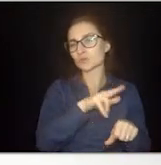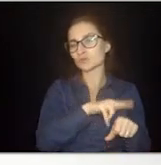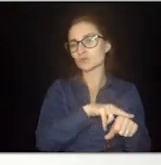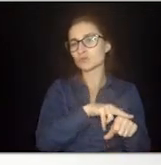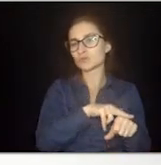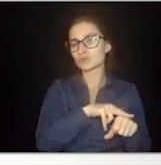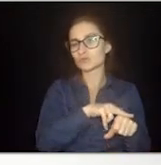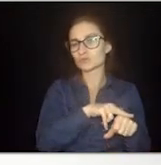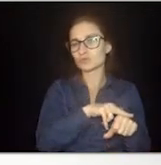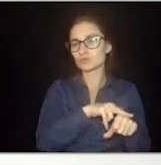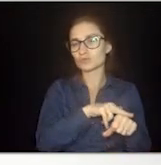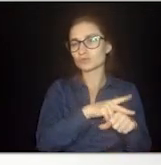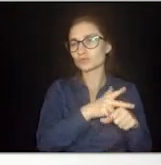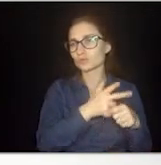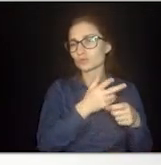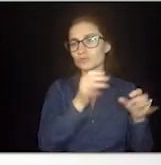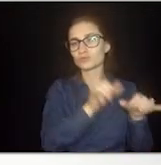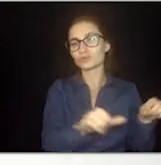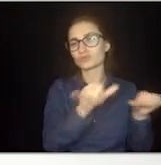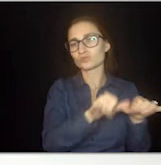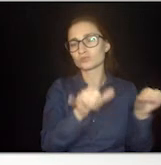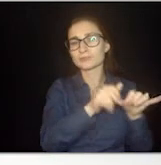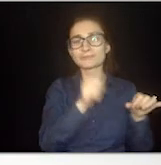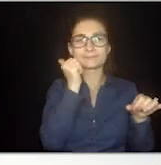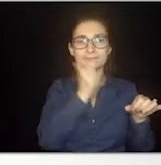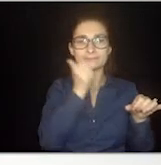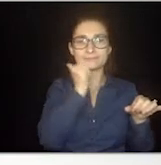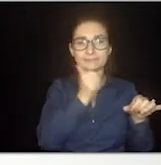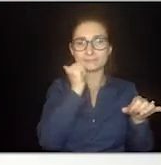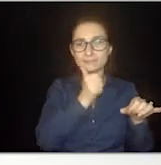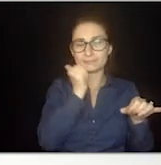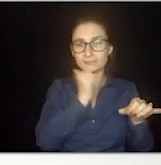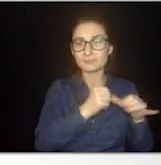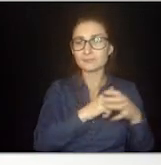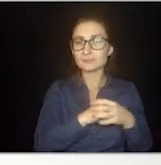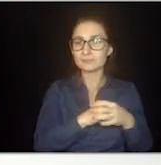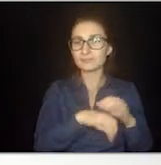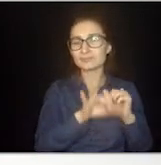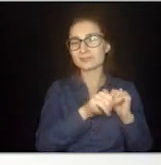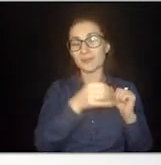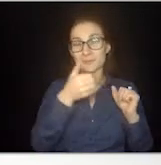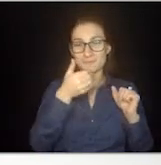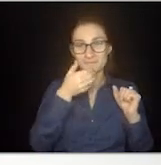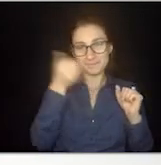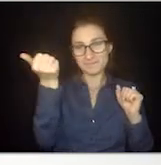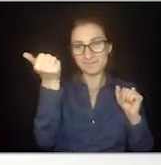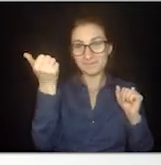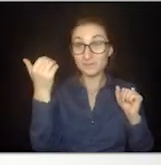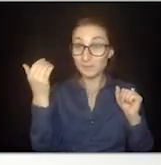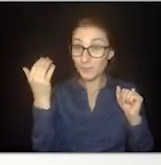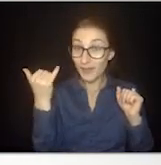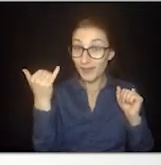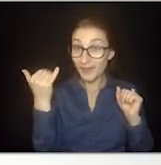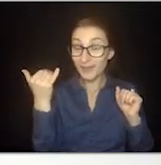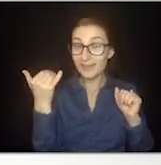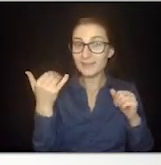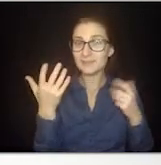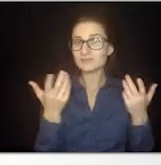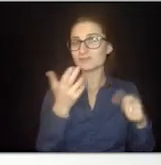as a naturally part of your day. It happens every day. These are almost the best ones